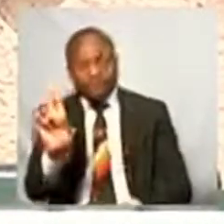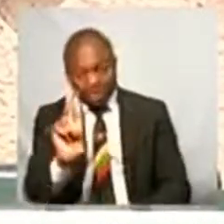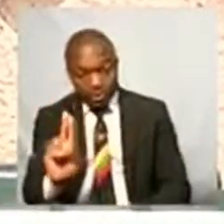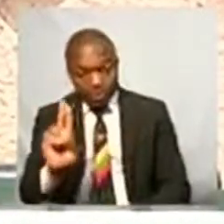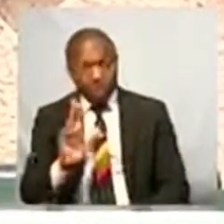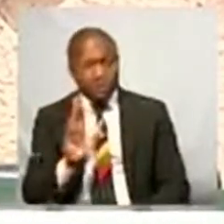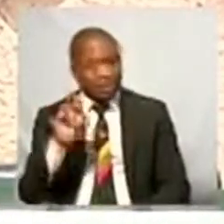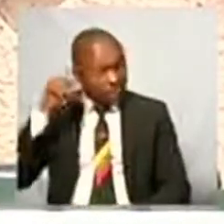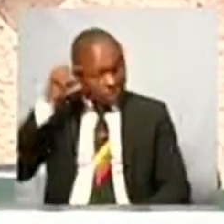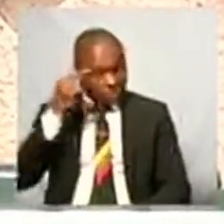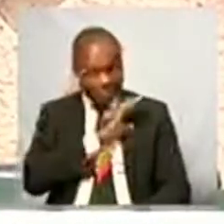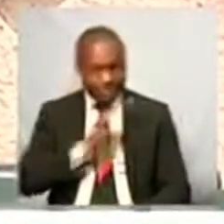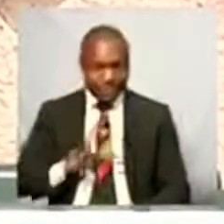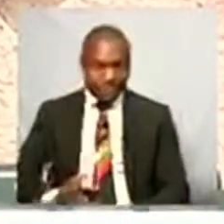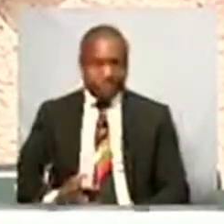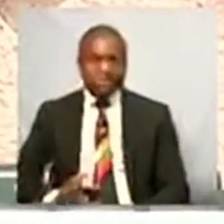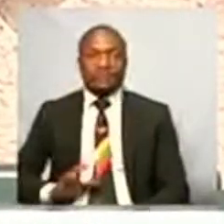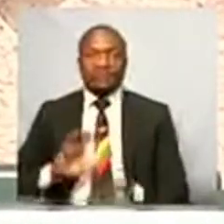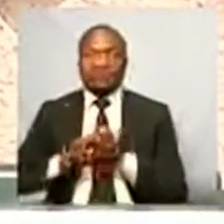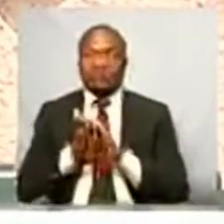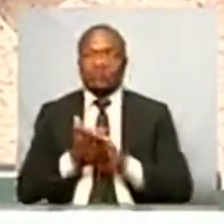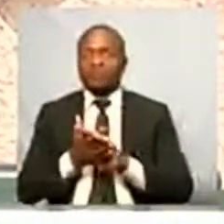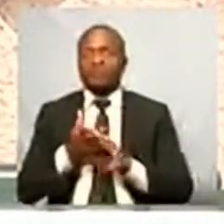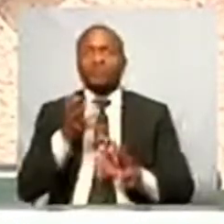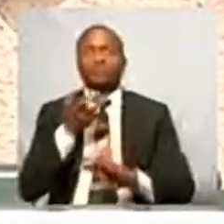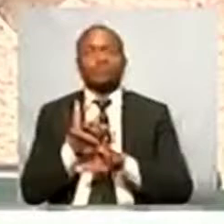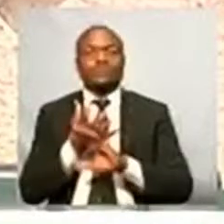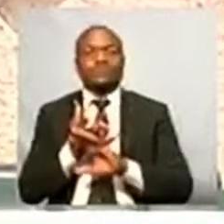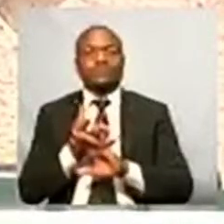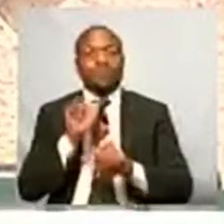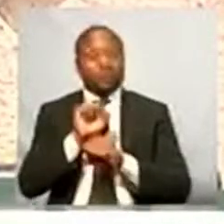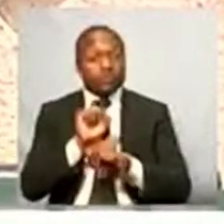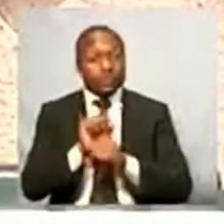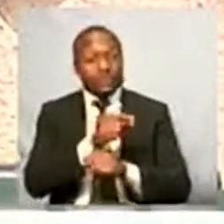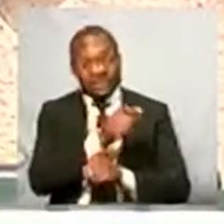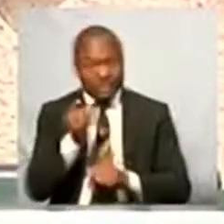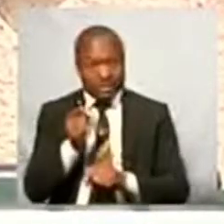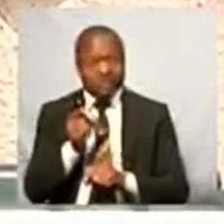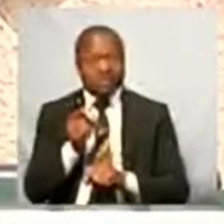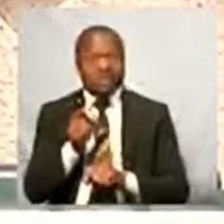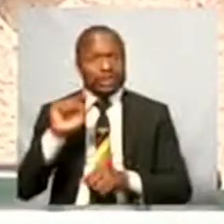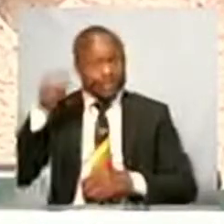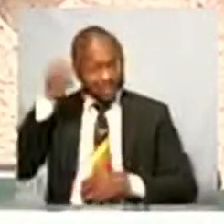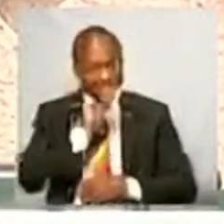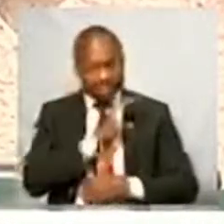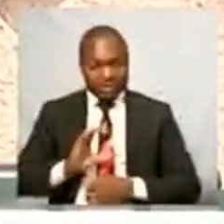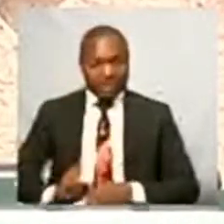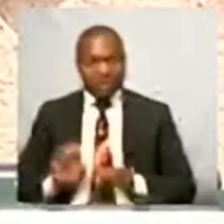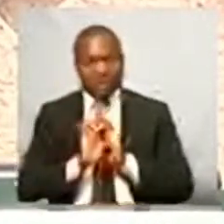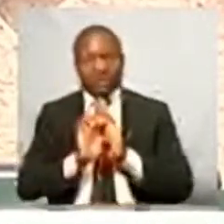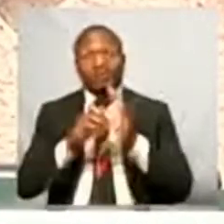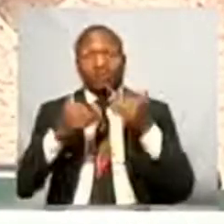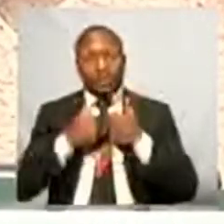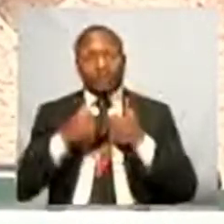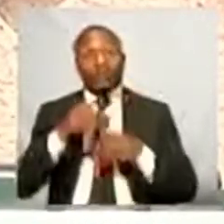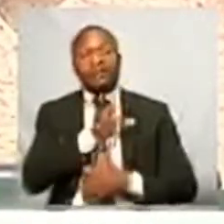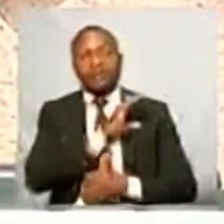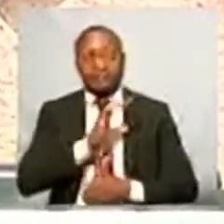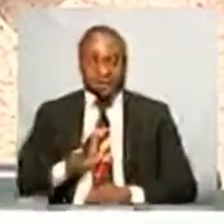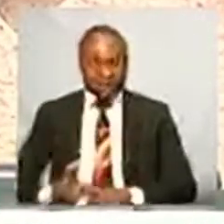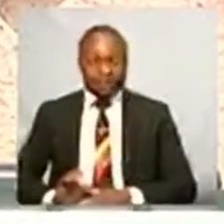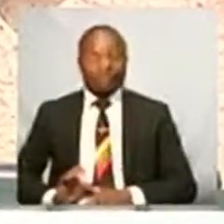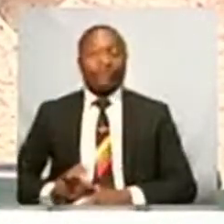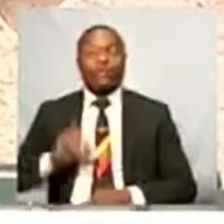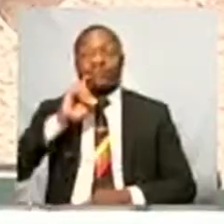parastatals, have become impediments in the operations of these parastatals. For example, we have entities that are supposed